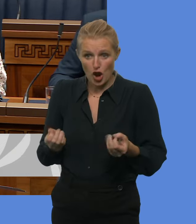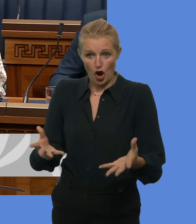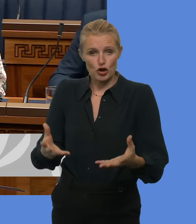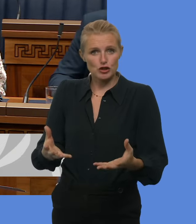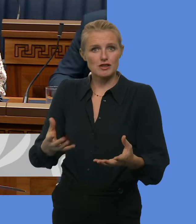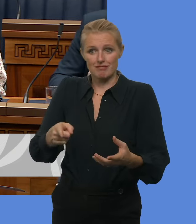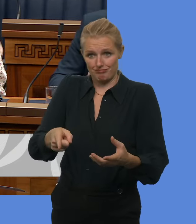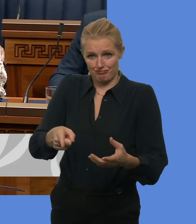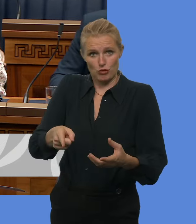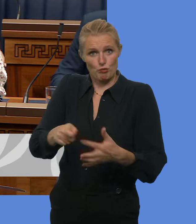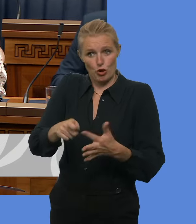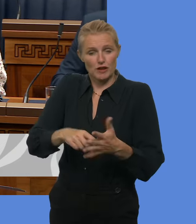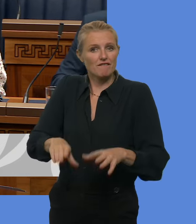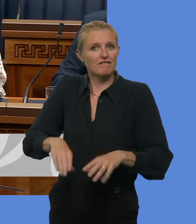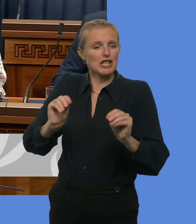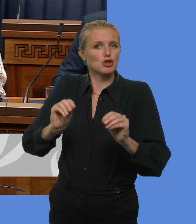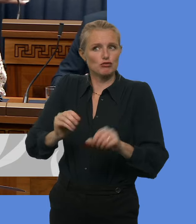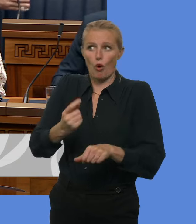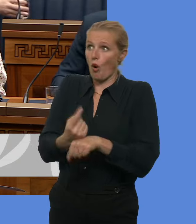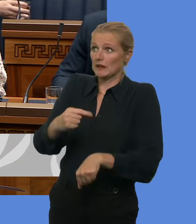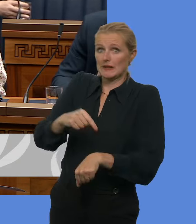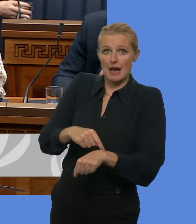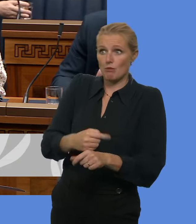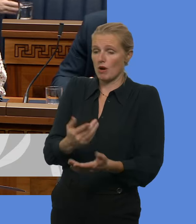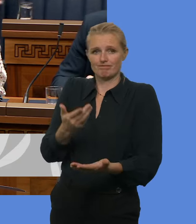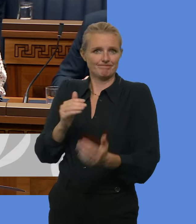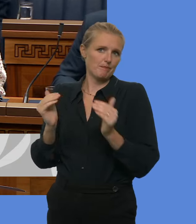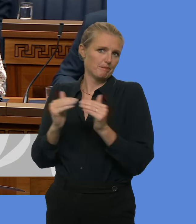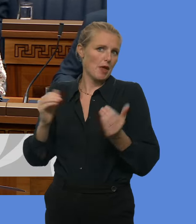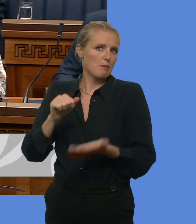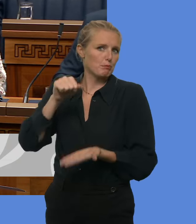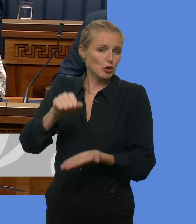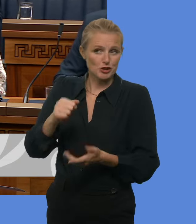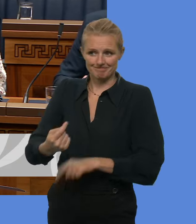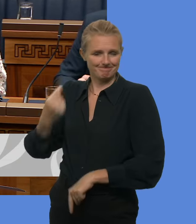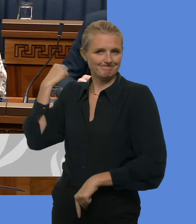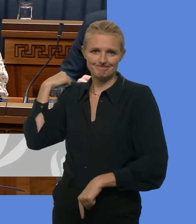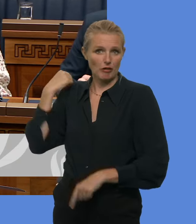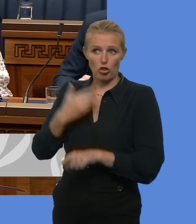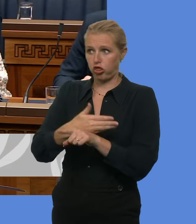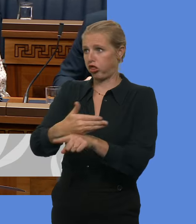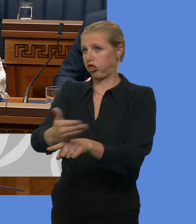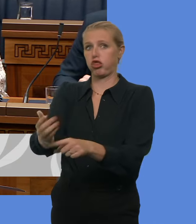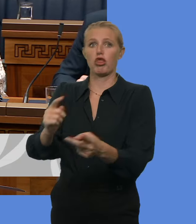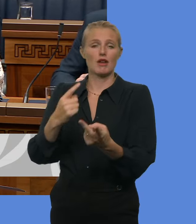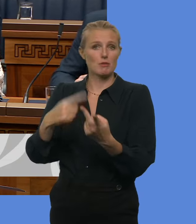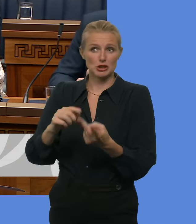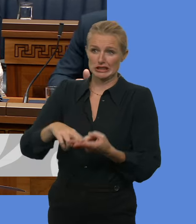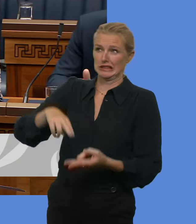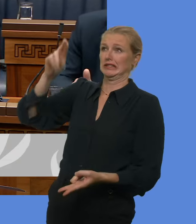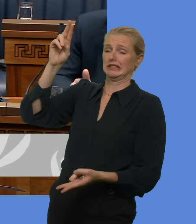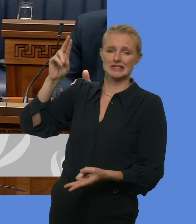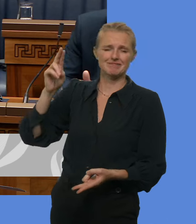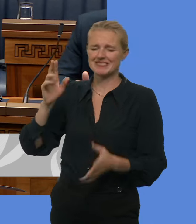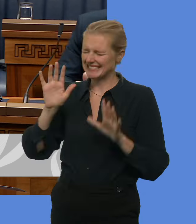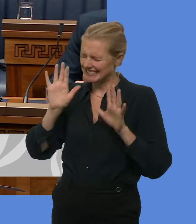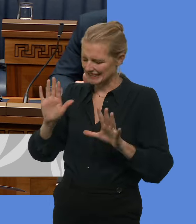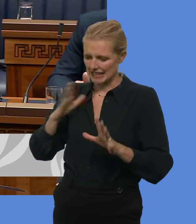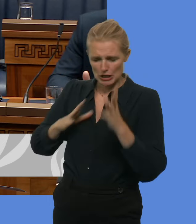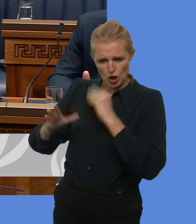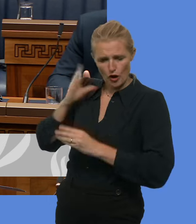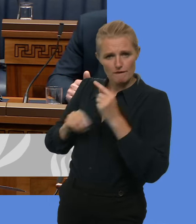done in a timely way and on budget. That hasn't always happened in the past. We need to learn those lessons, and I welcome that there's a whole series